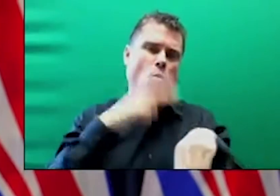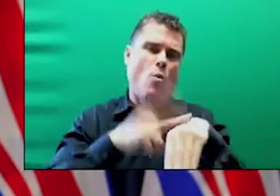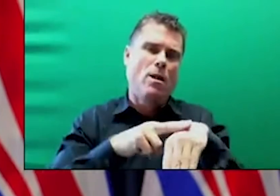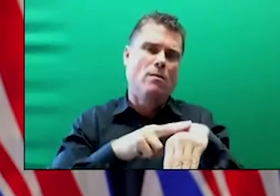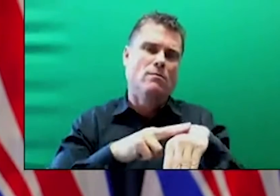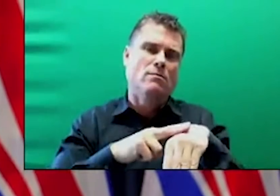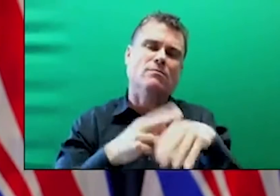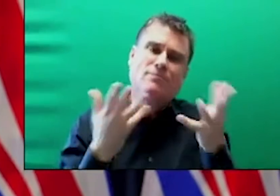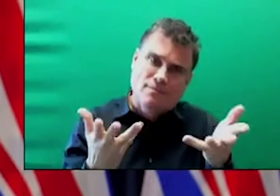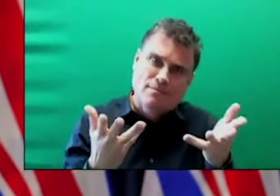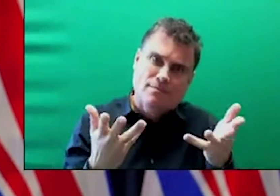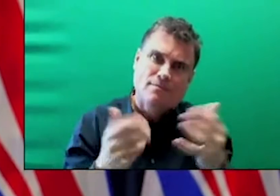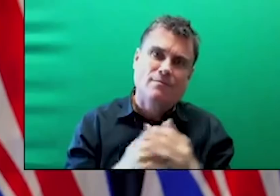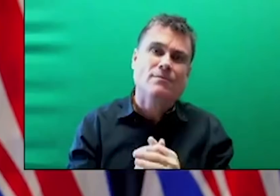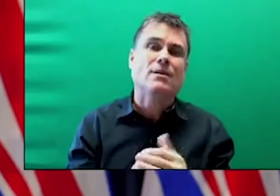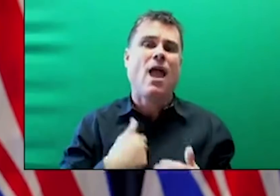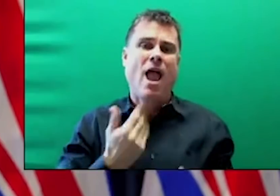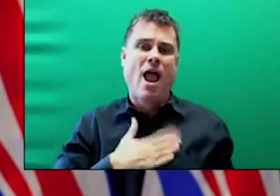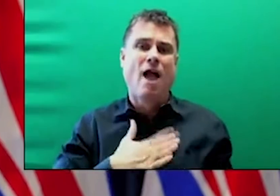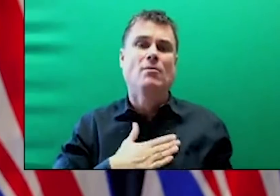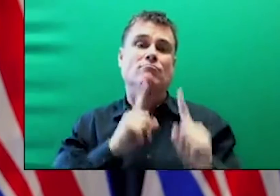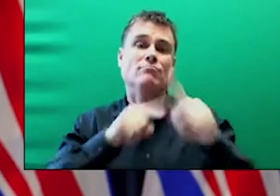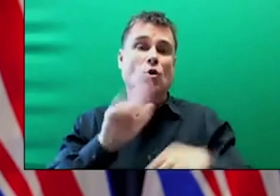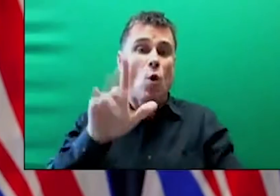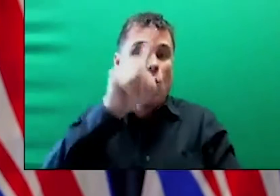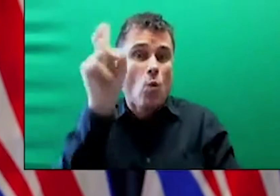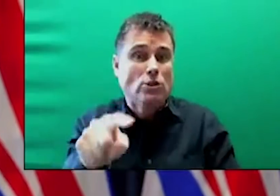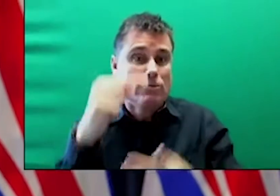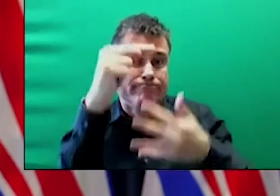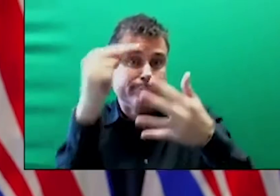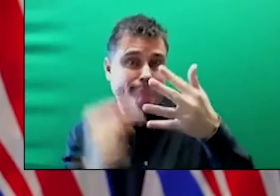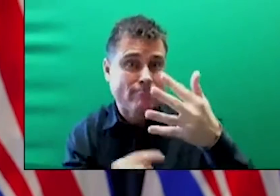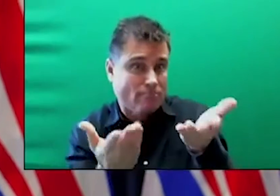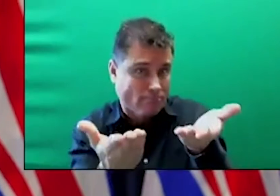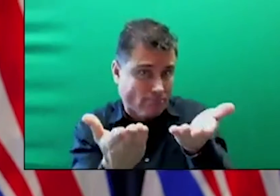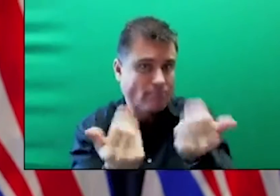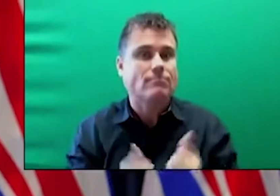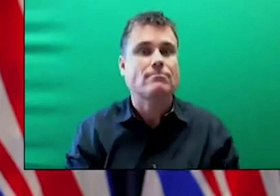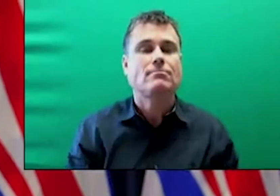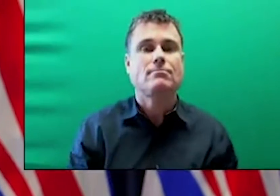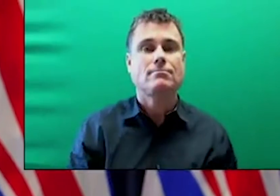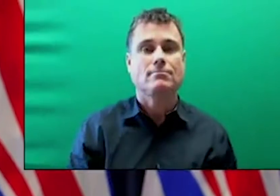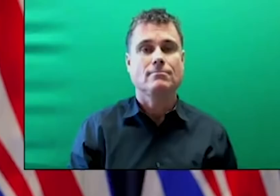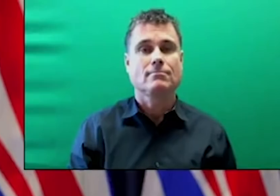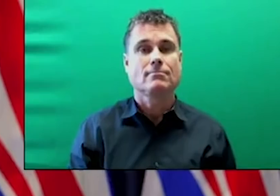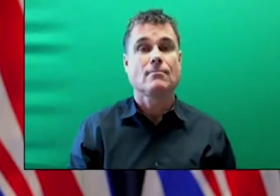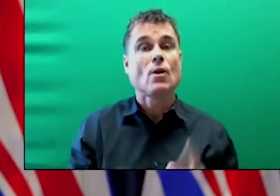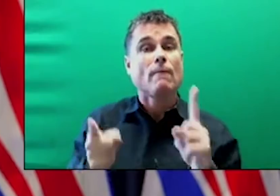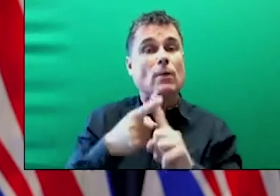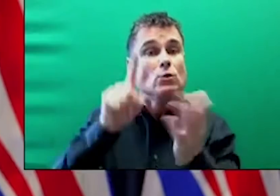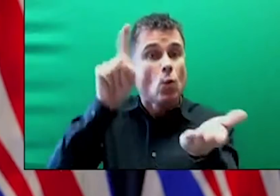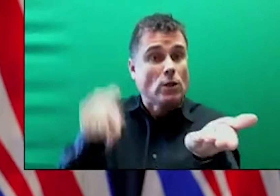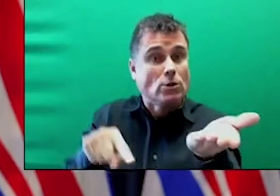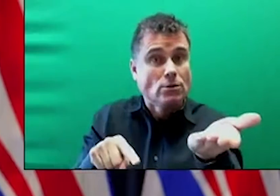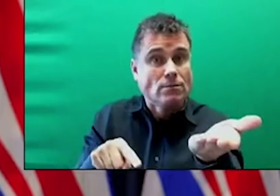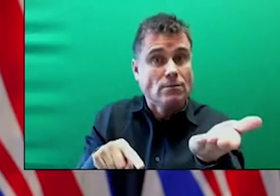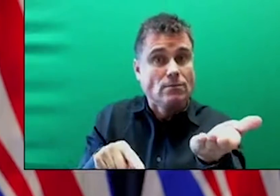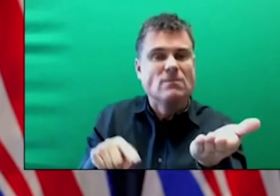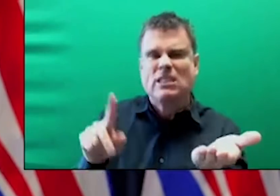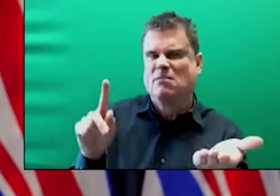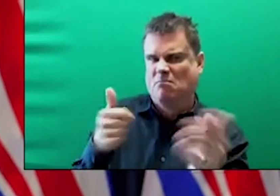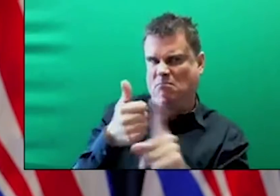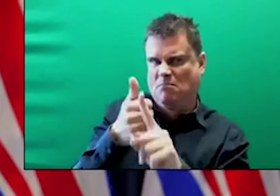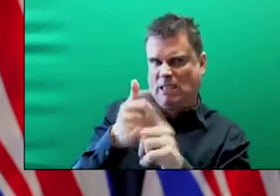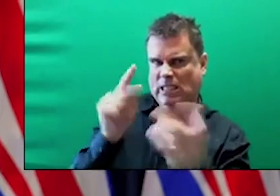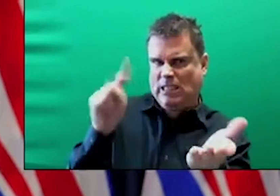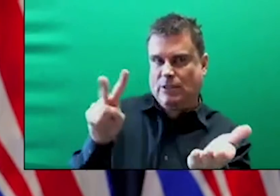public health officer advises me that there's a benefit to going down that road, we're going to leave it untraveled for the time being. That's not to